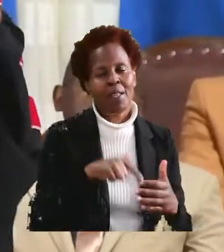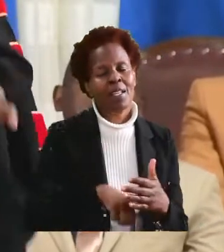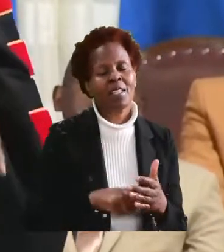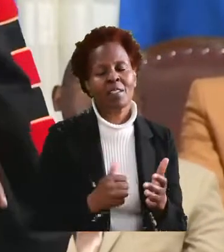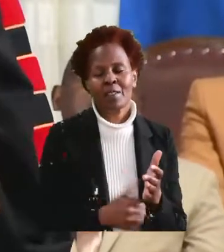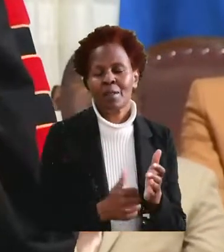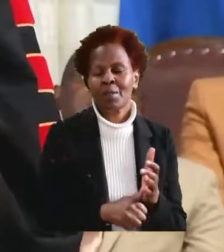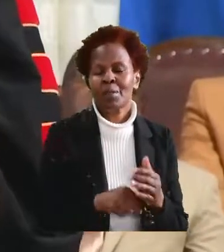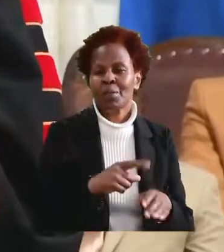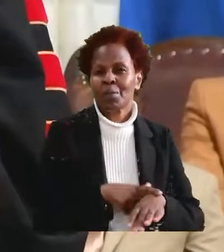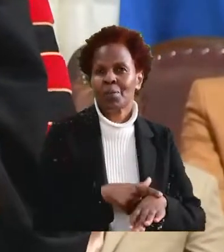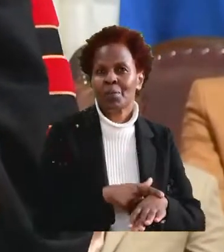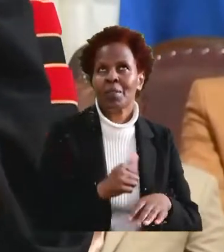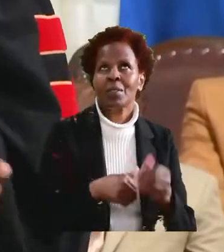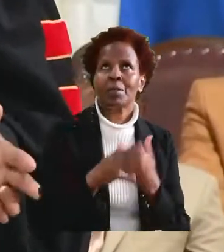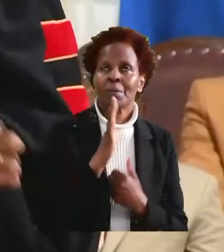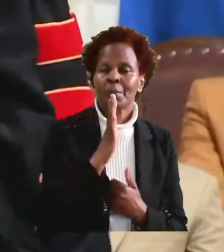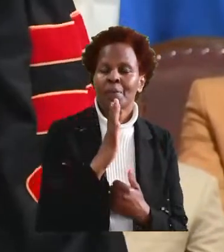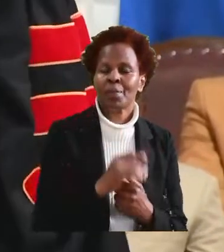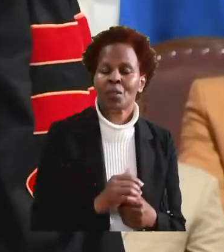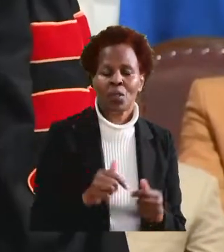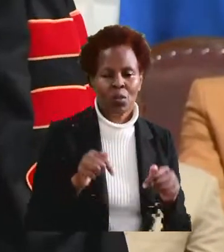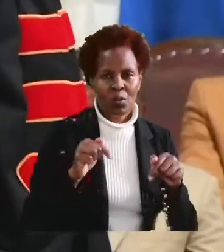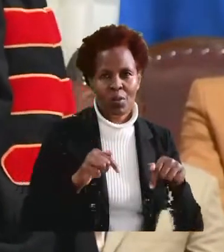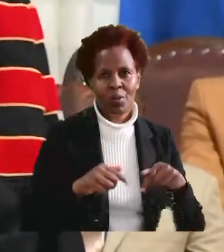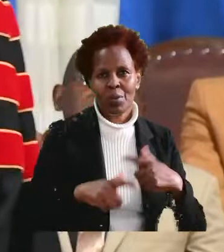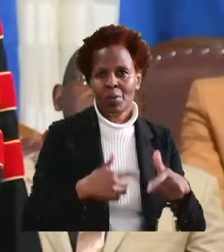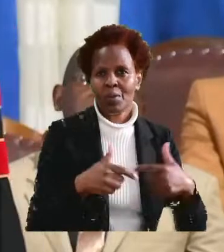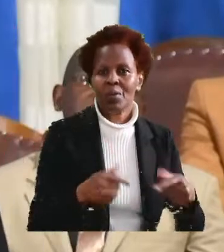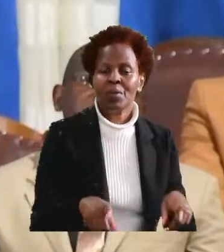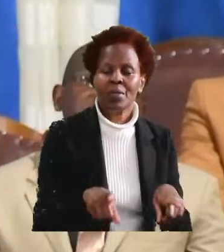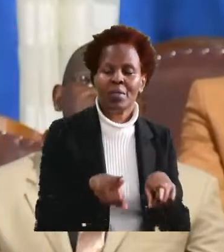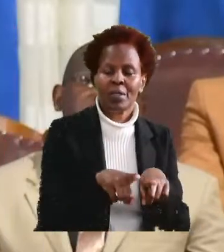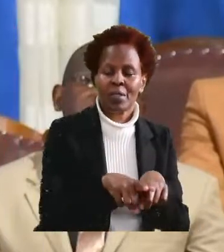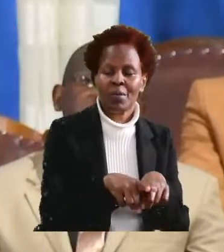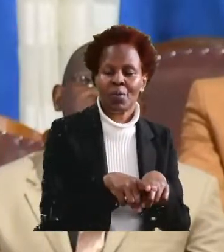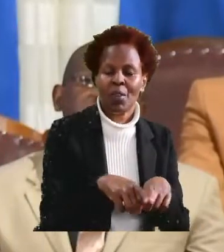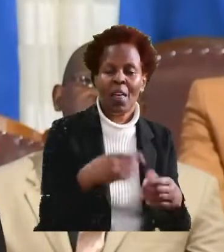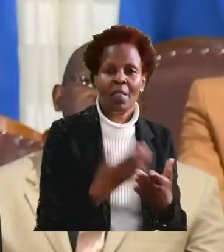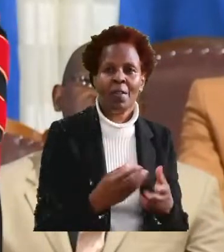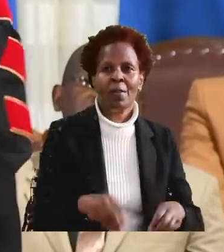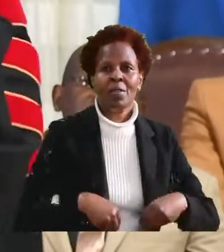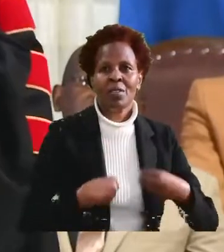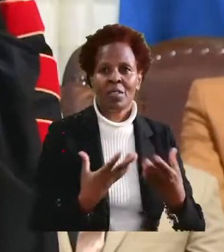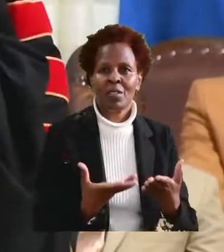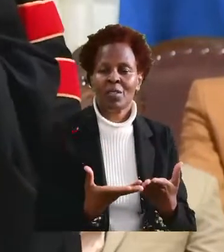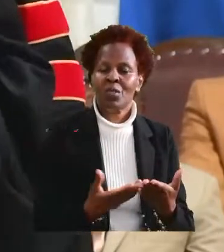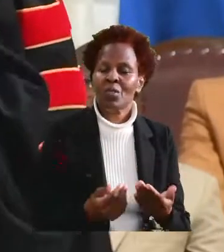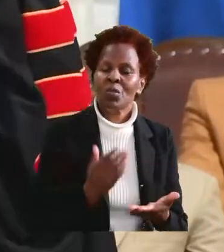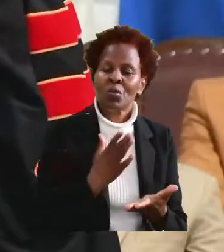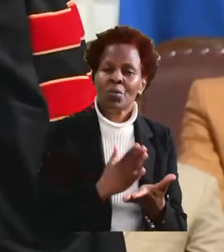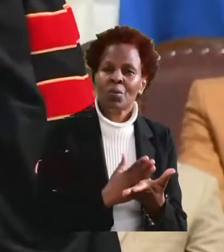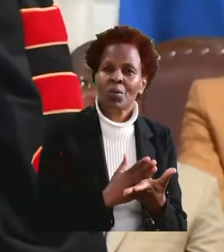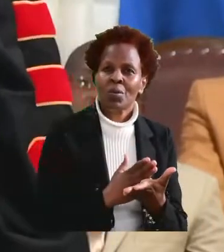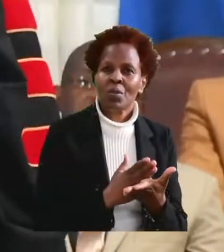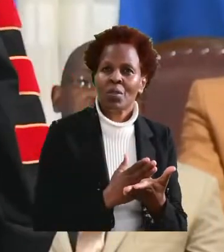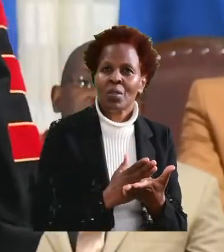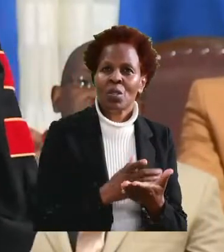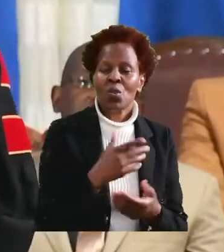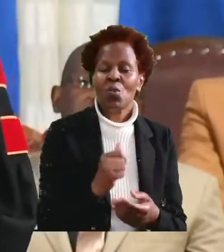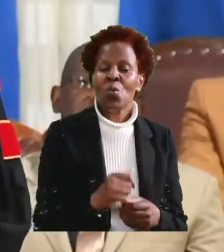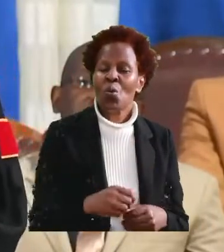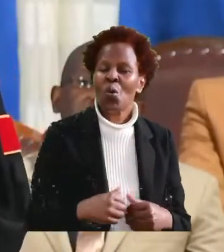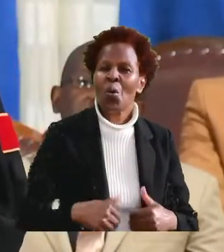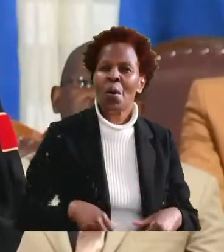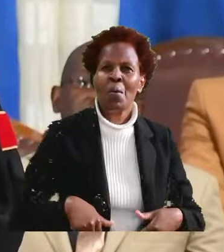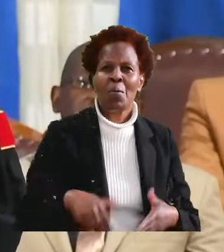in God. And today we continue with the same theme of thanksgiving, specifically our attitude